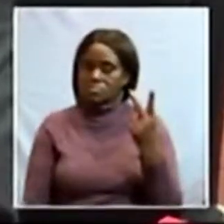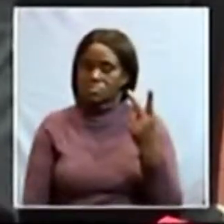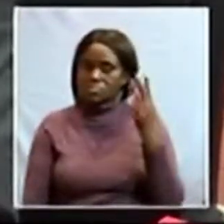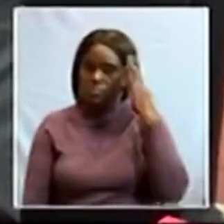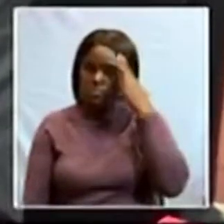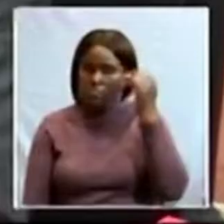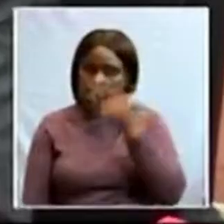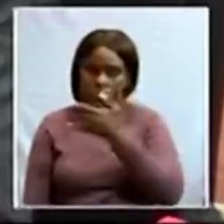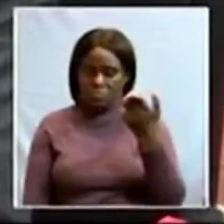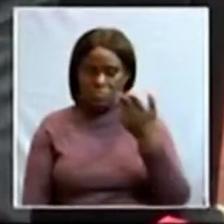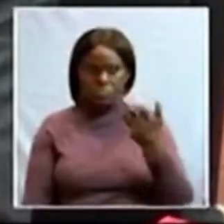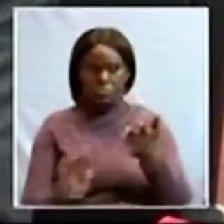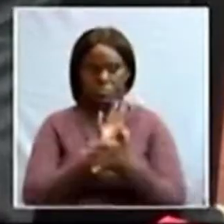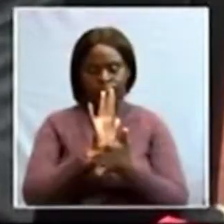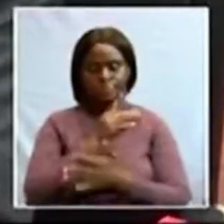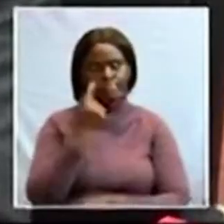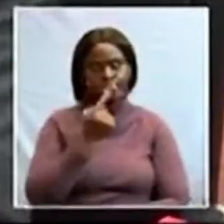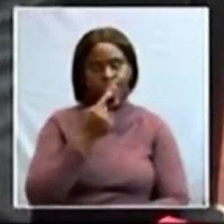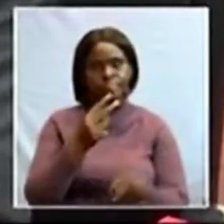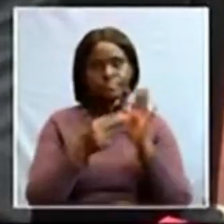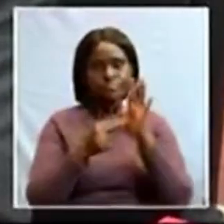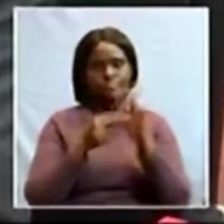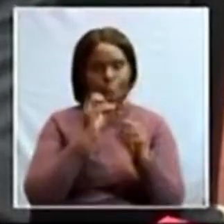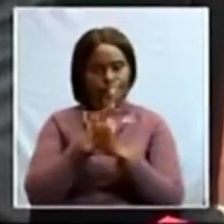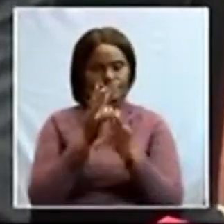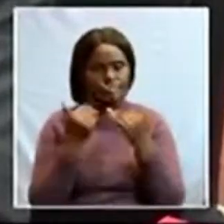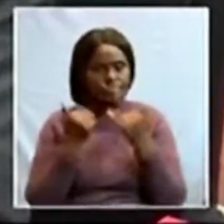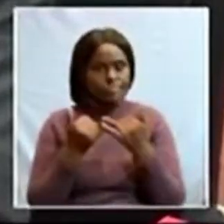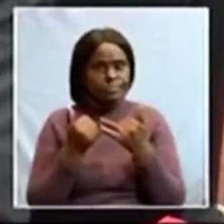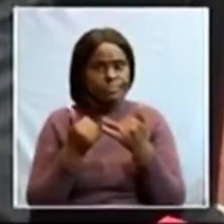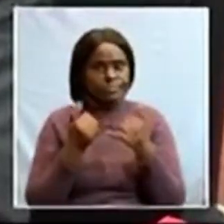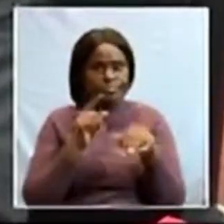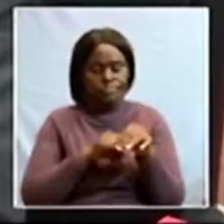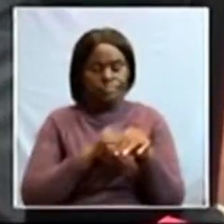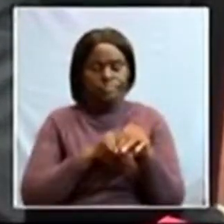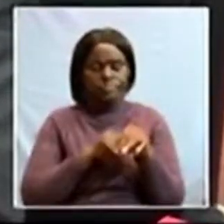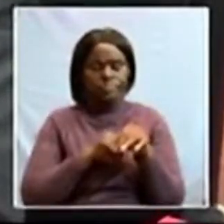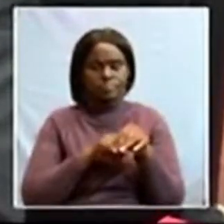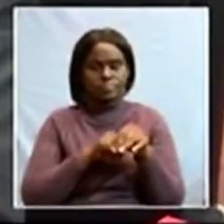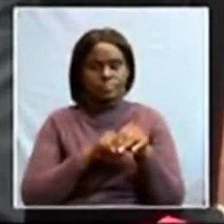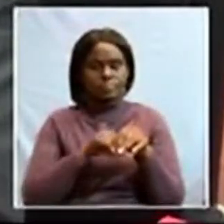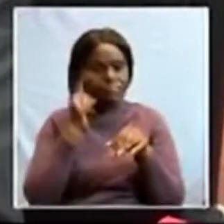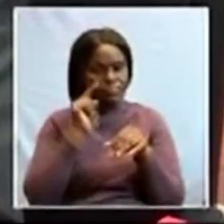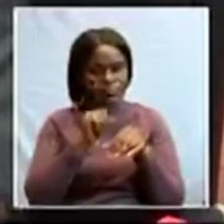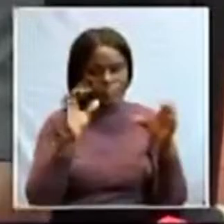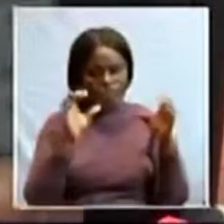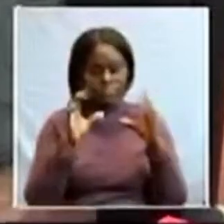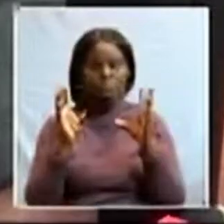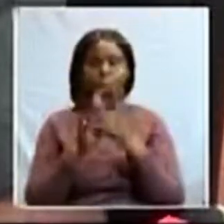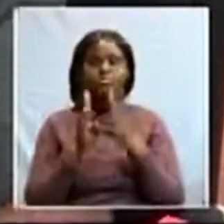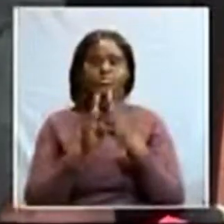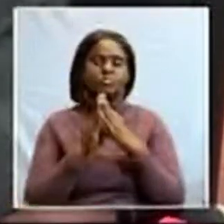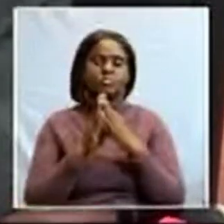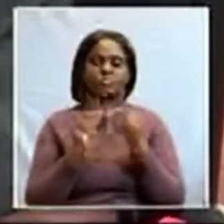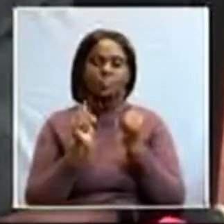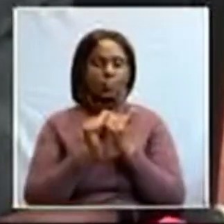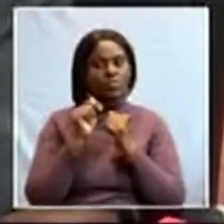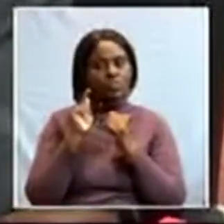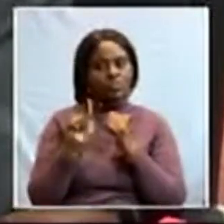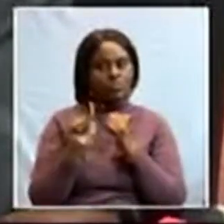why should these documents only be available now during this committee meeting with